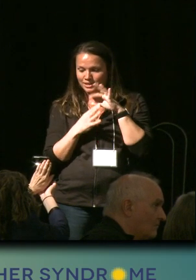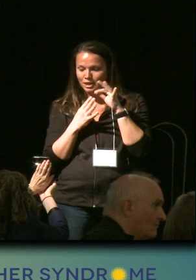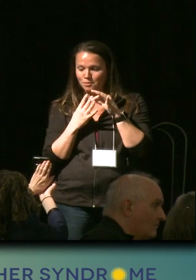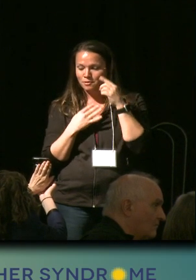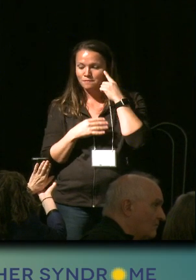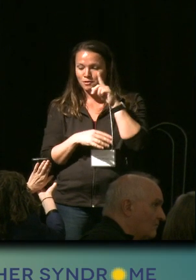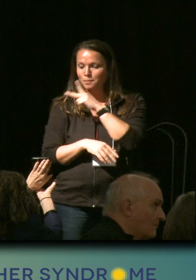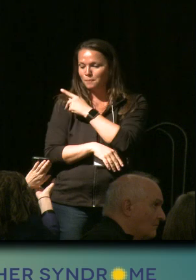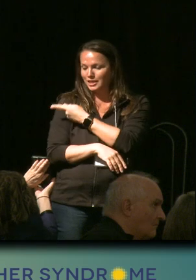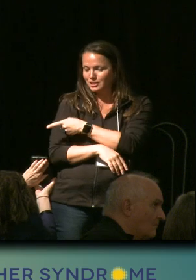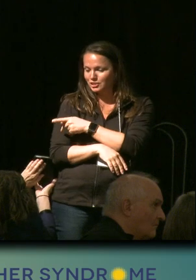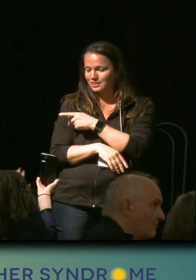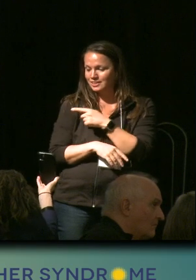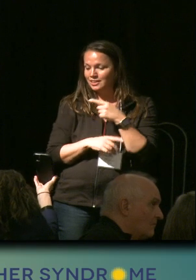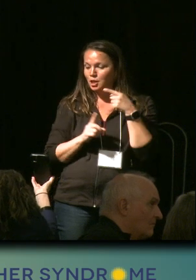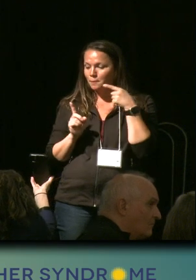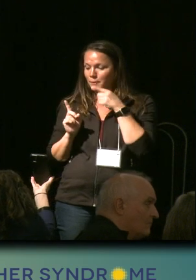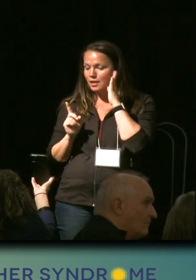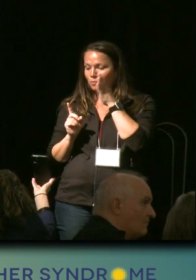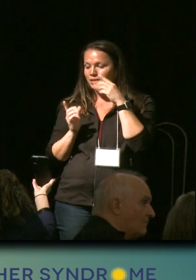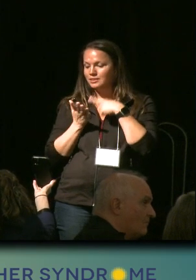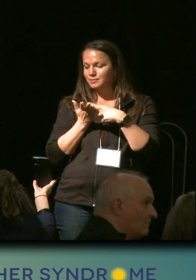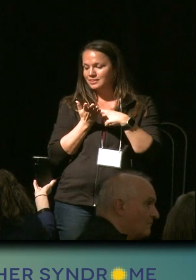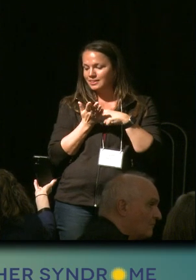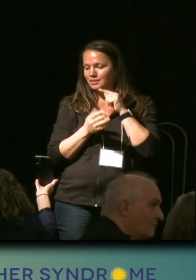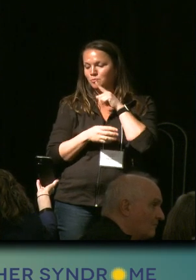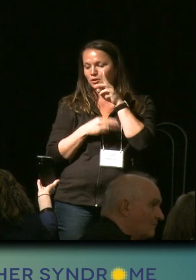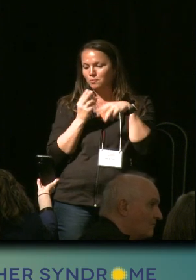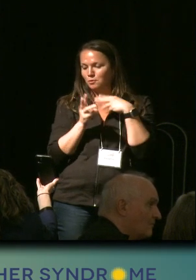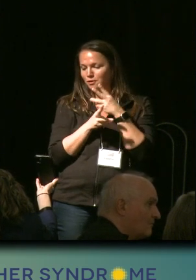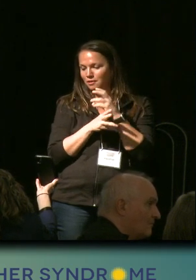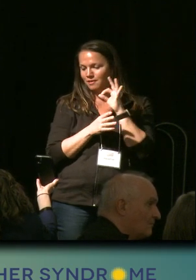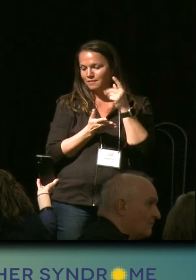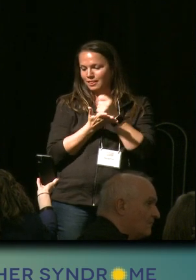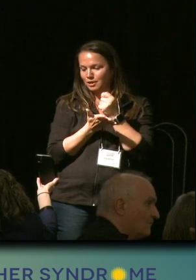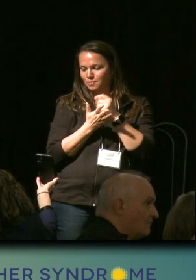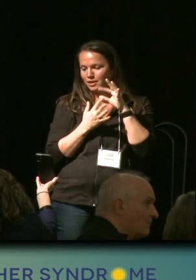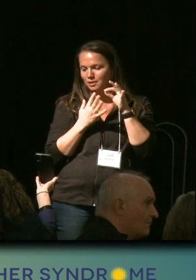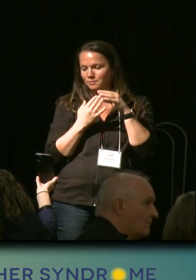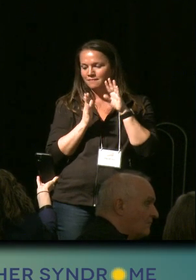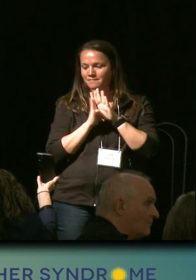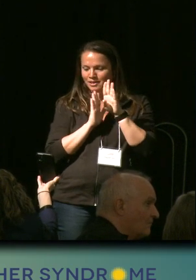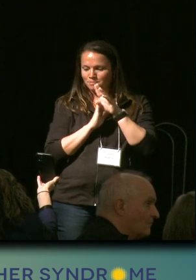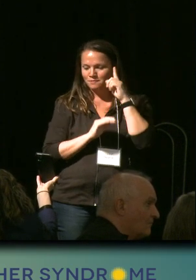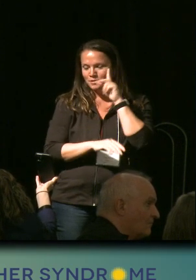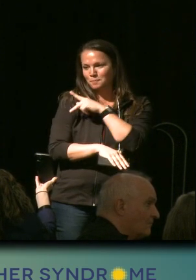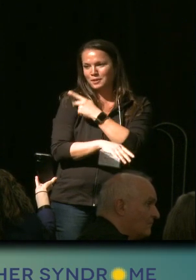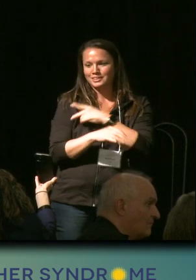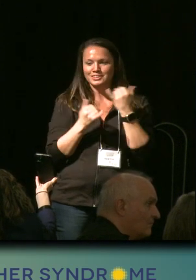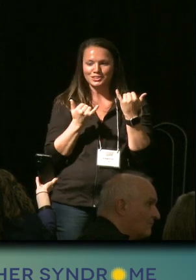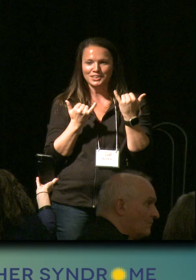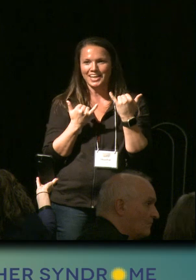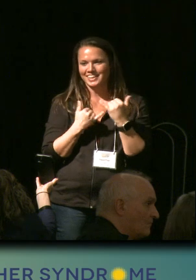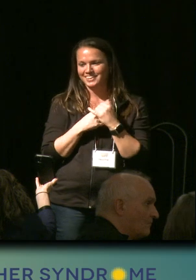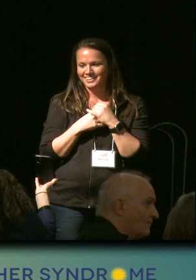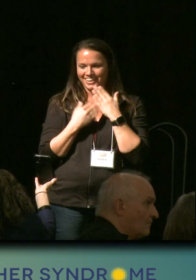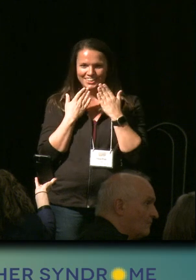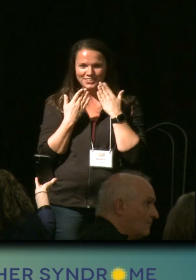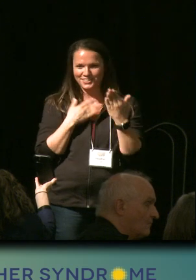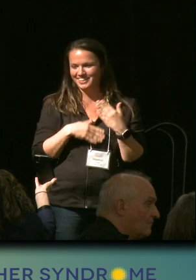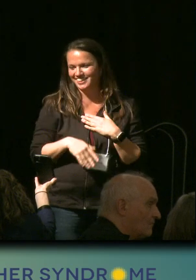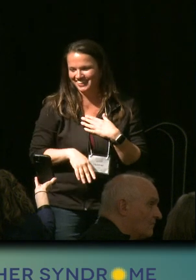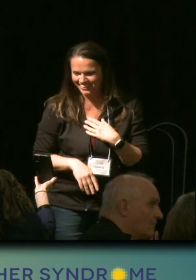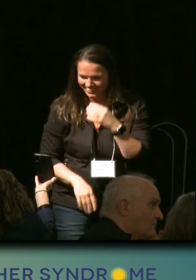therapeutic options for patients. And he'll be discussing the real world of treatment option development for patients